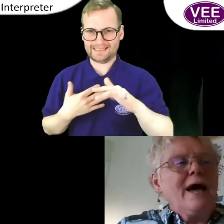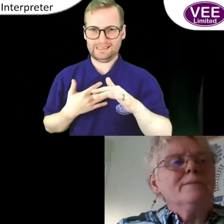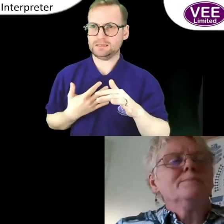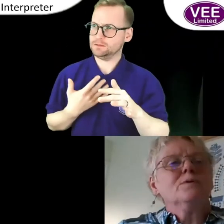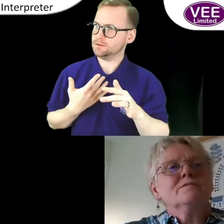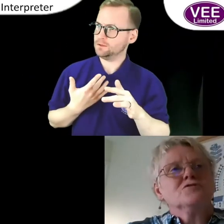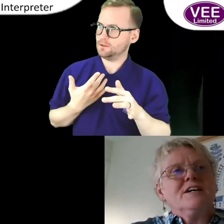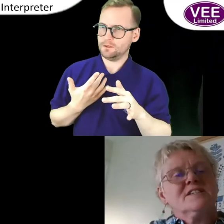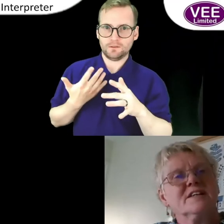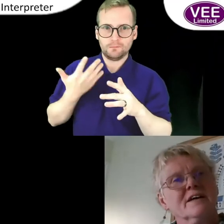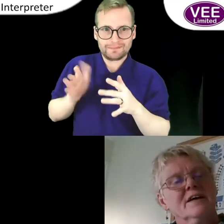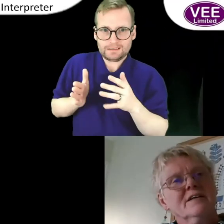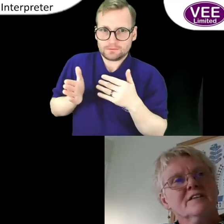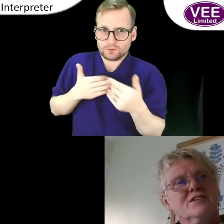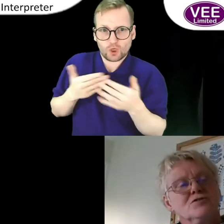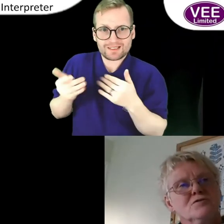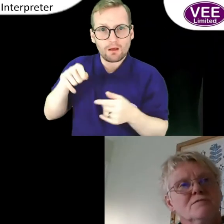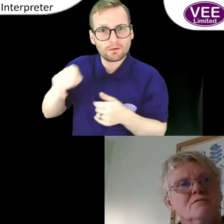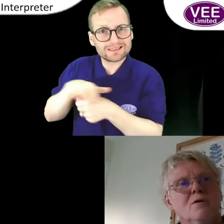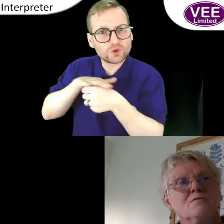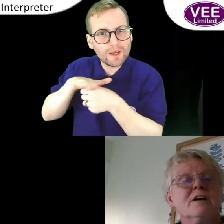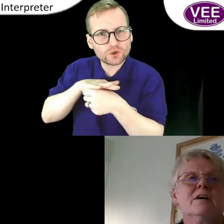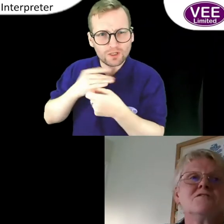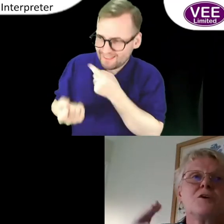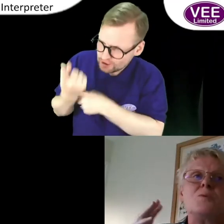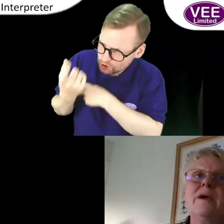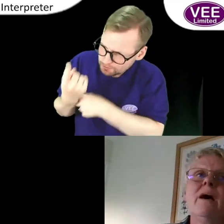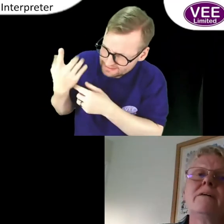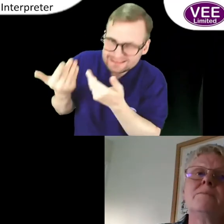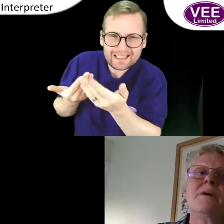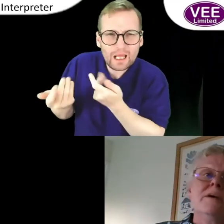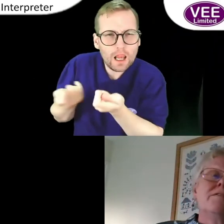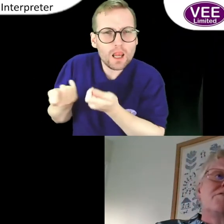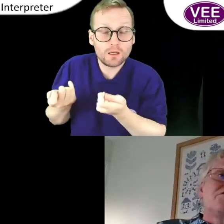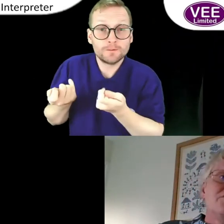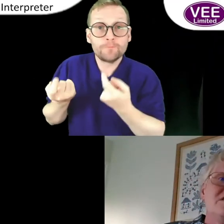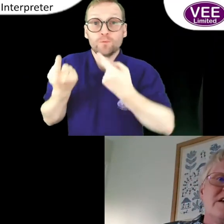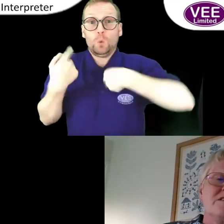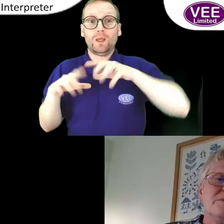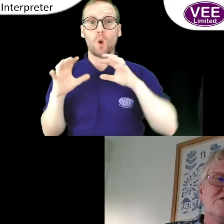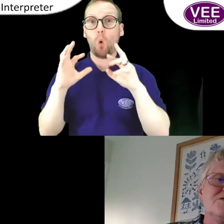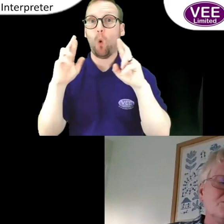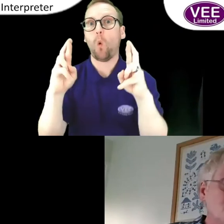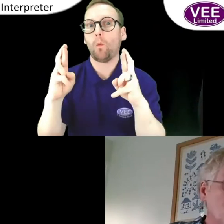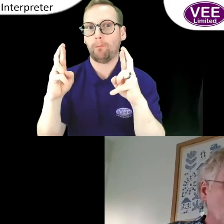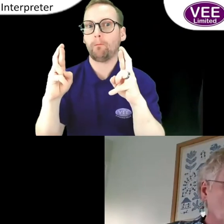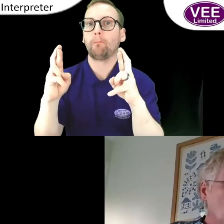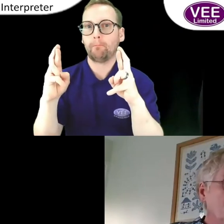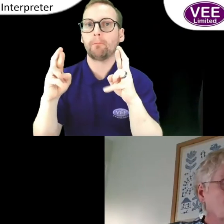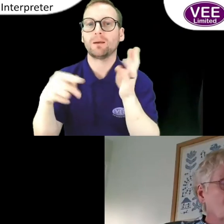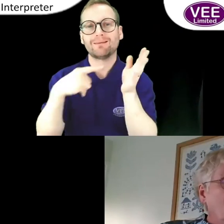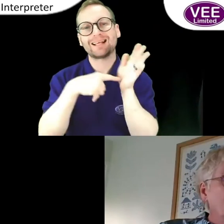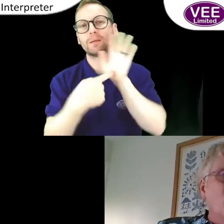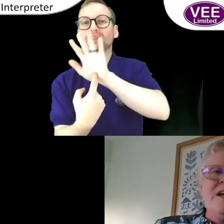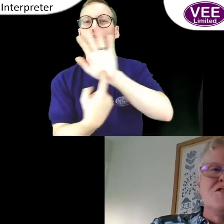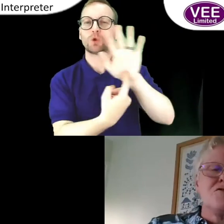not been capable of addressing the issues involved. And so we hope that through this exhibition, we